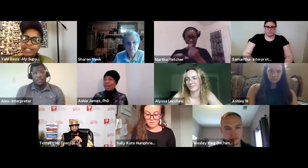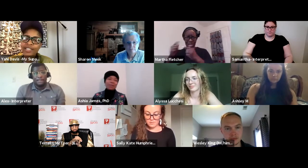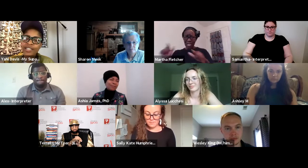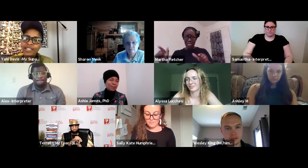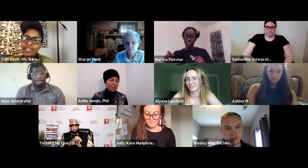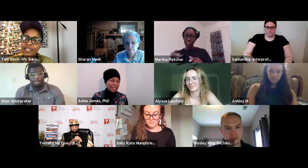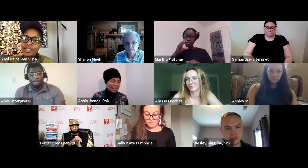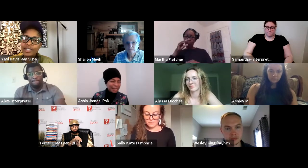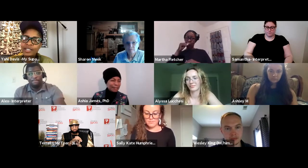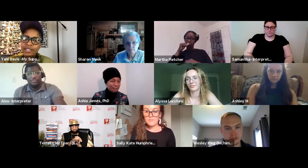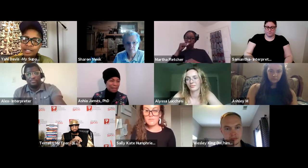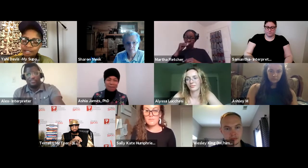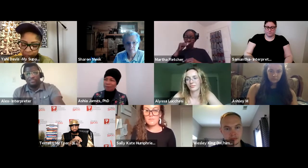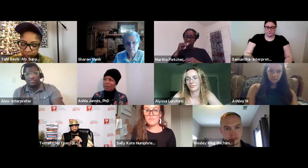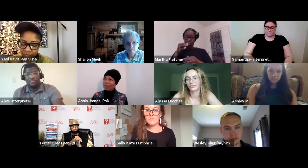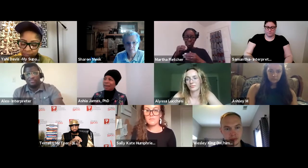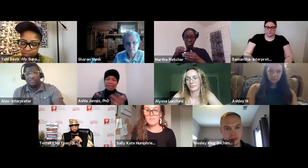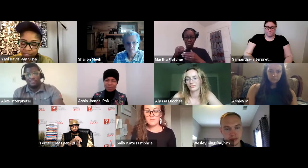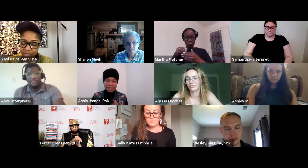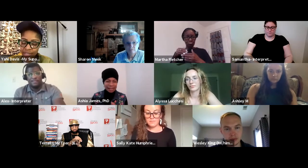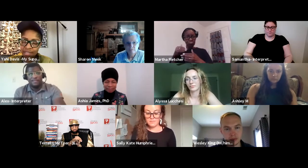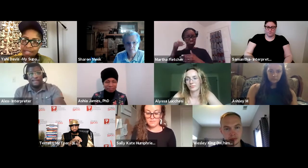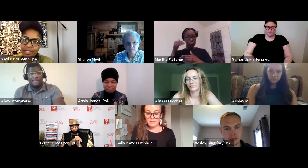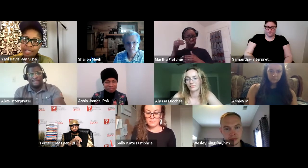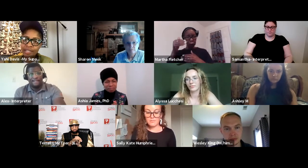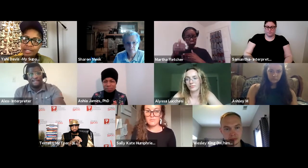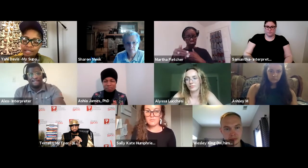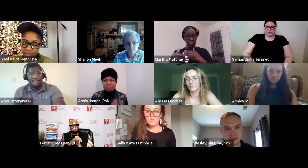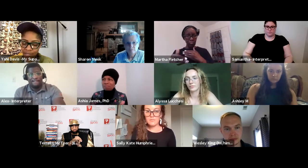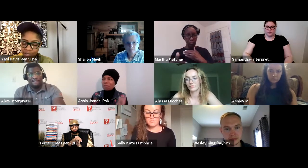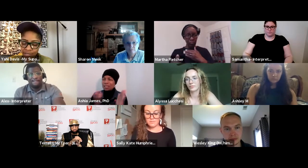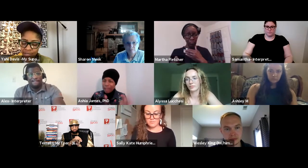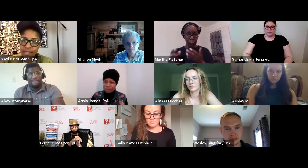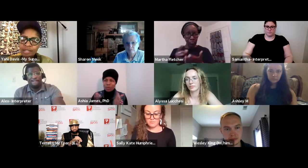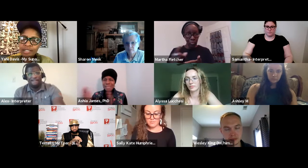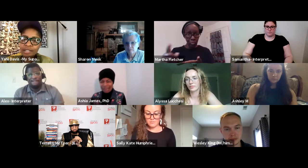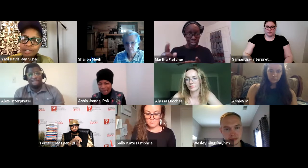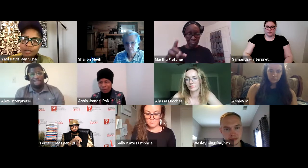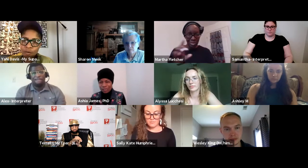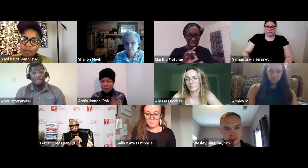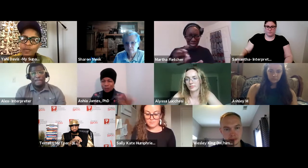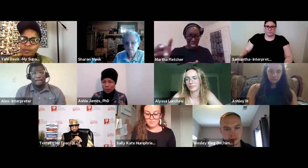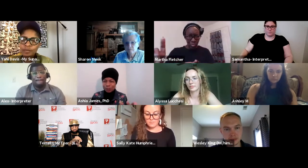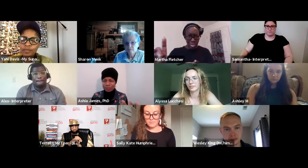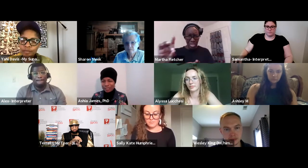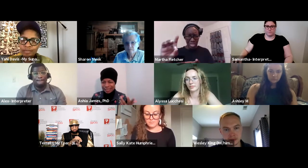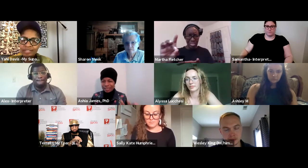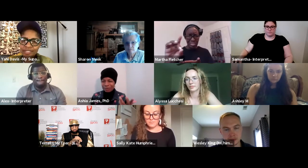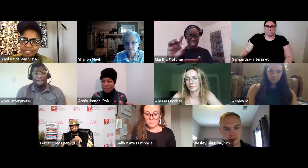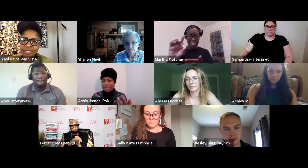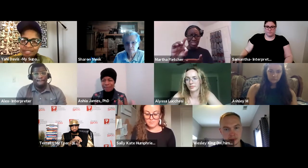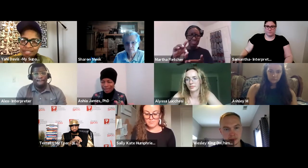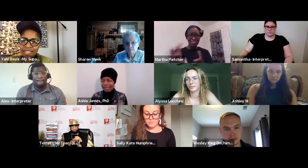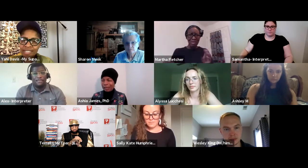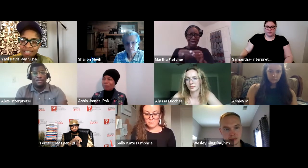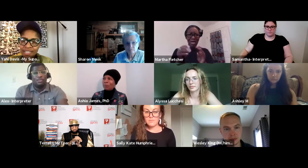So after a few weeks, I think it was like 8 weeks and 8 weeks, so a total of 16